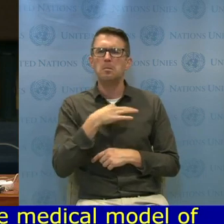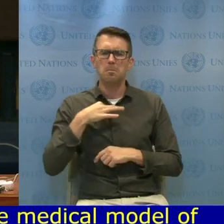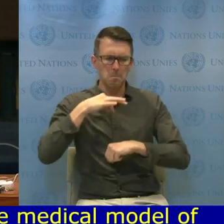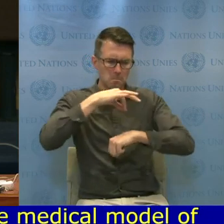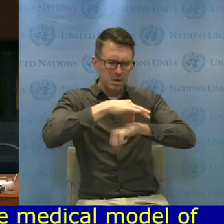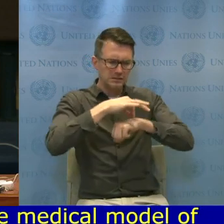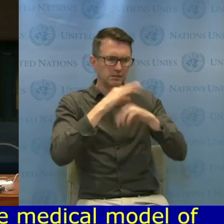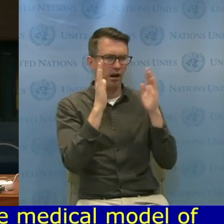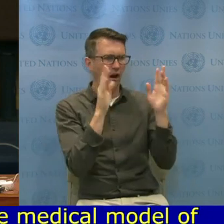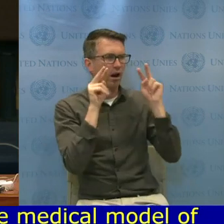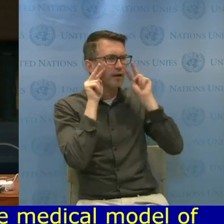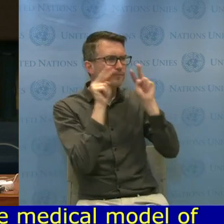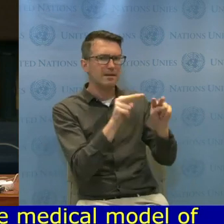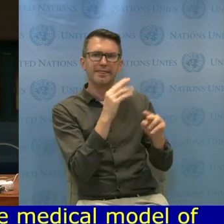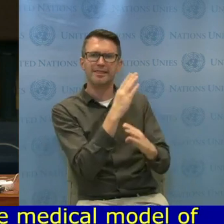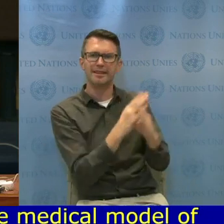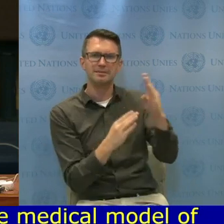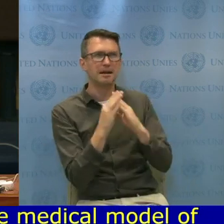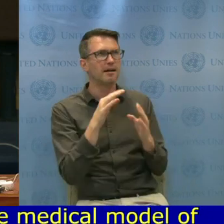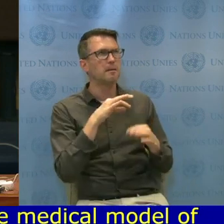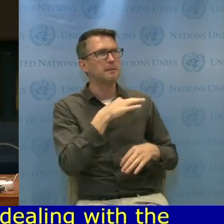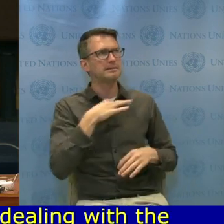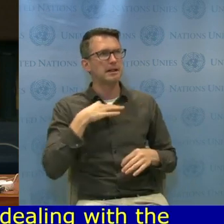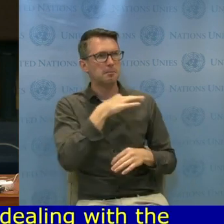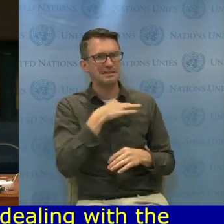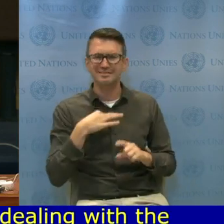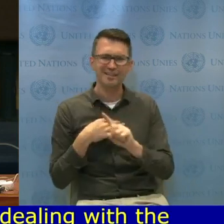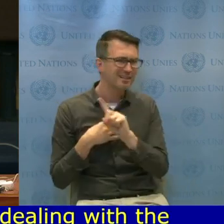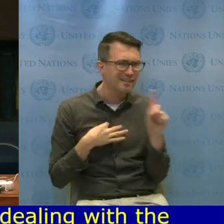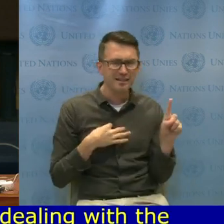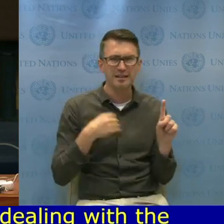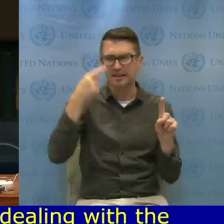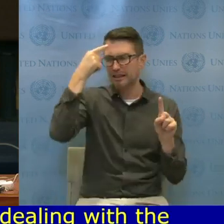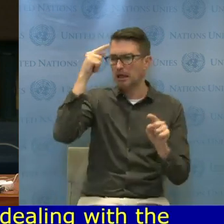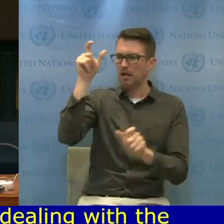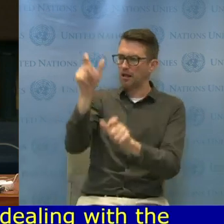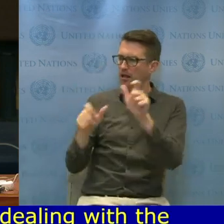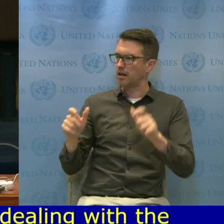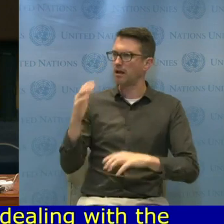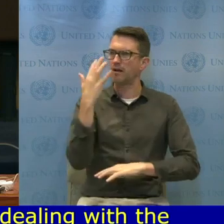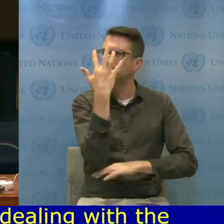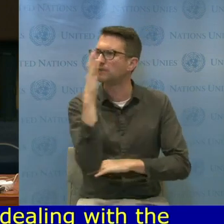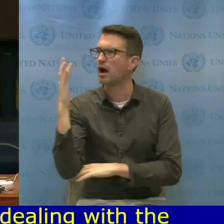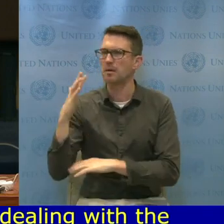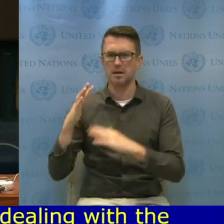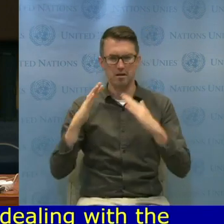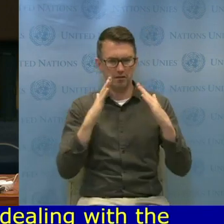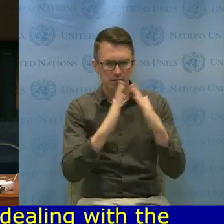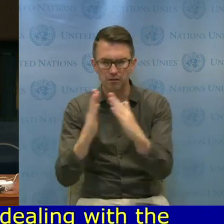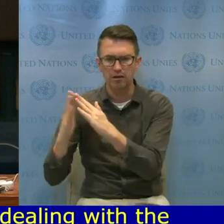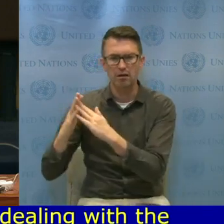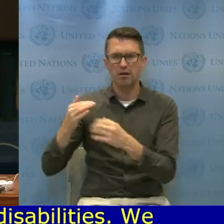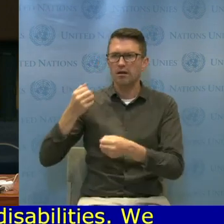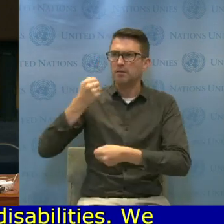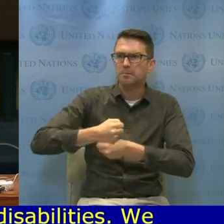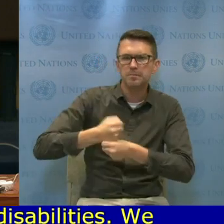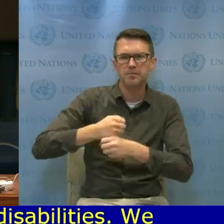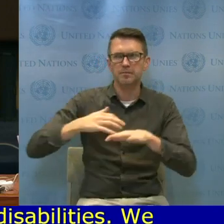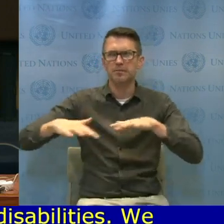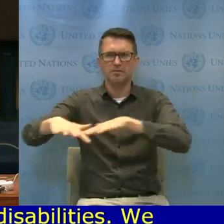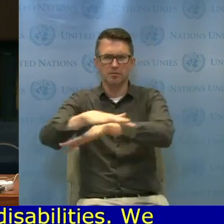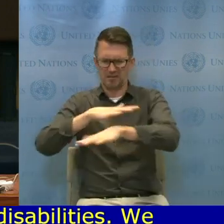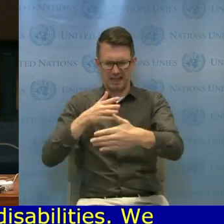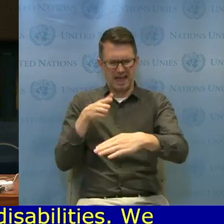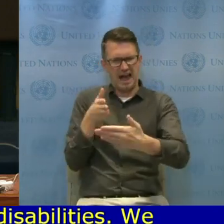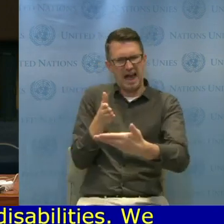on social and medical environments that make it difficult for persons with disabilities to access quality healthcare. The last thing